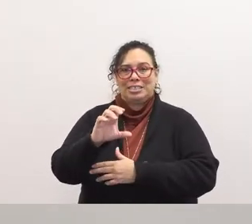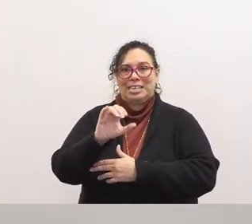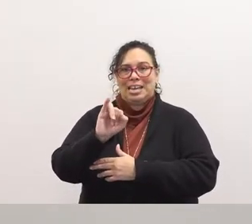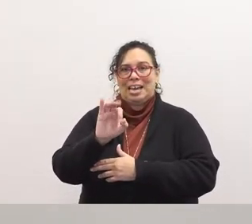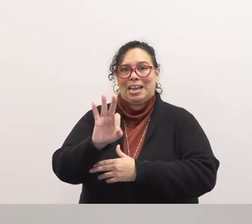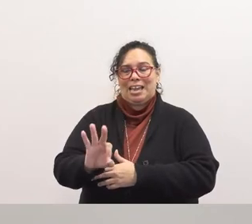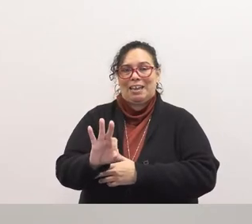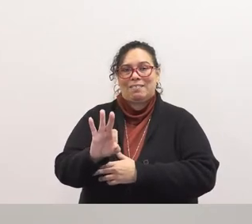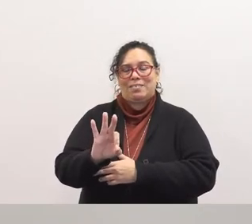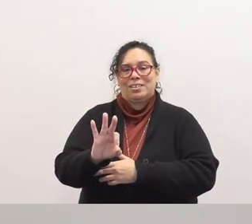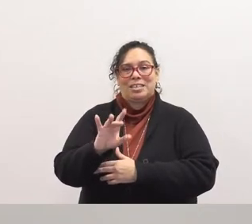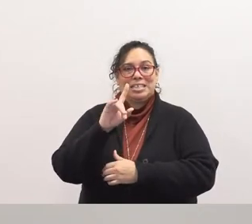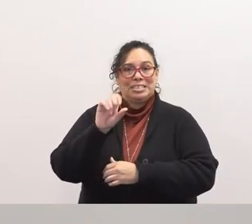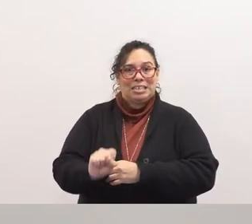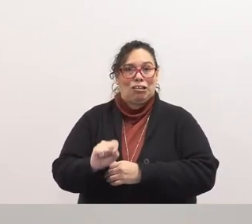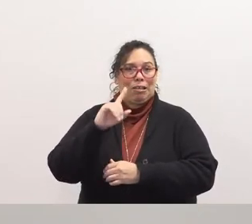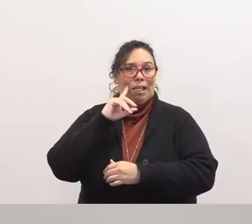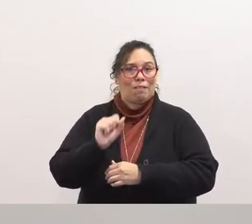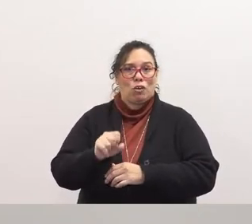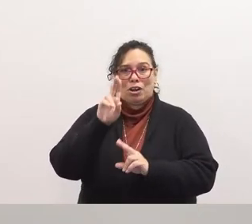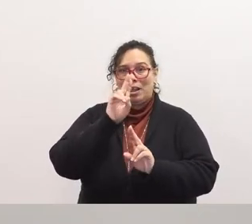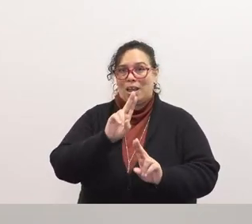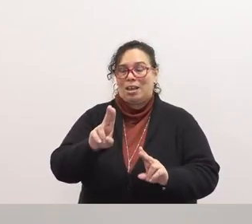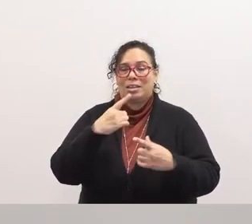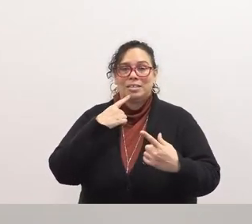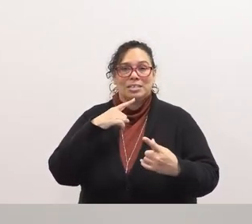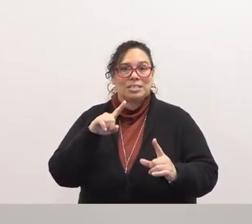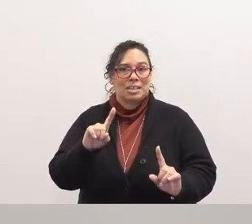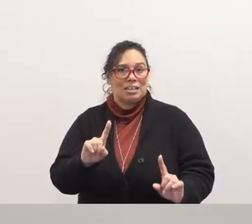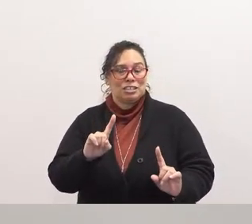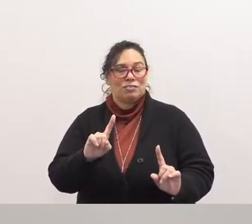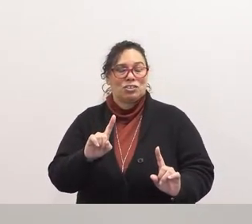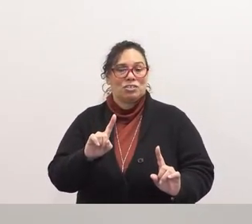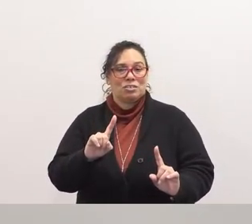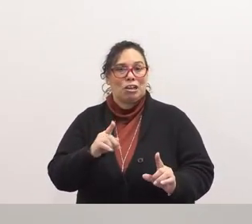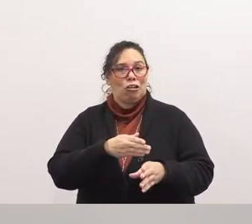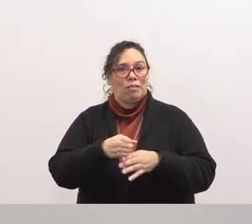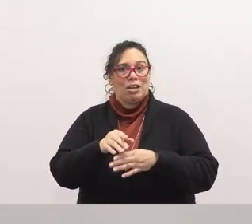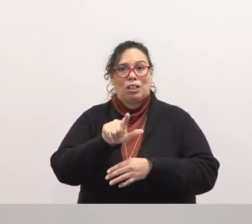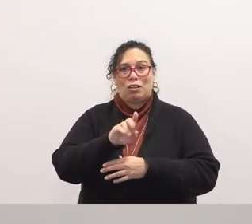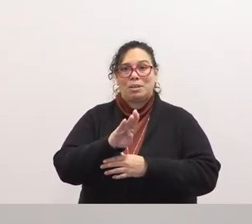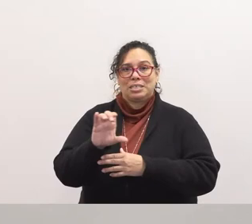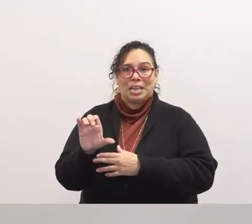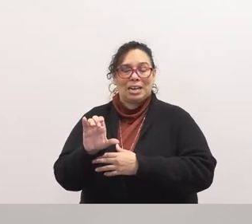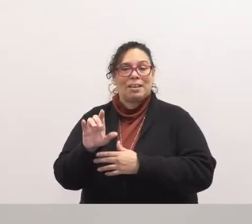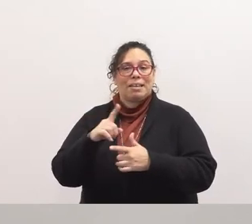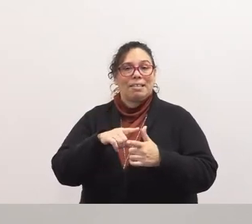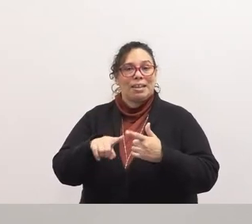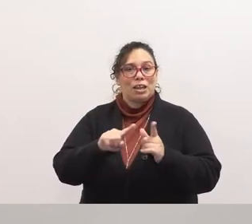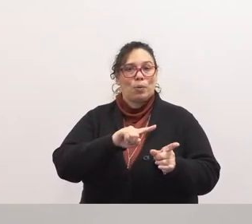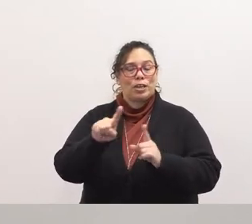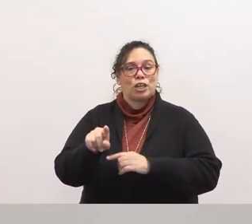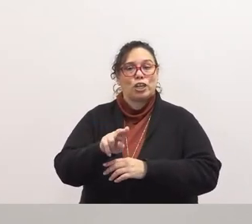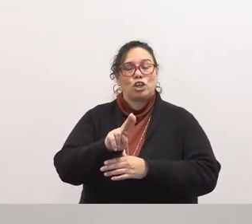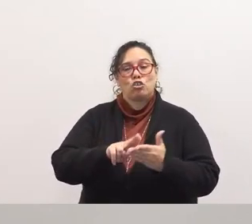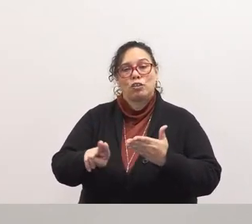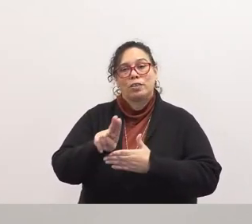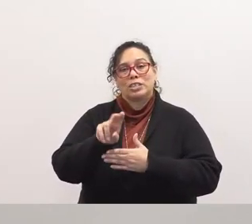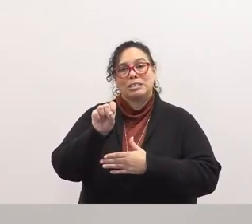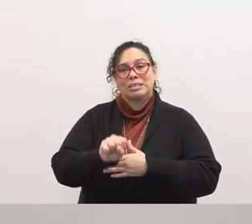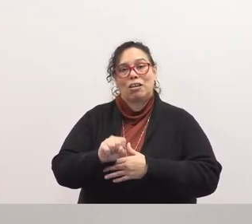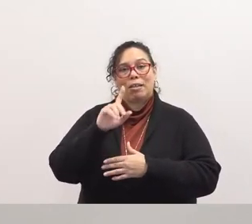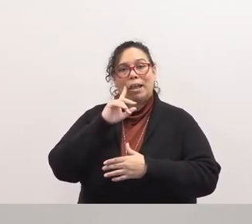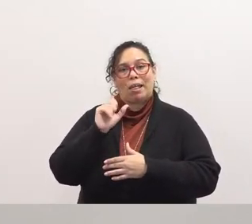honors. After a successful career at Long Beach City College, he matriculated to the University of Southern